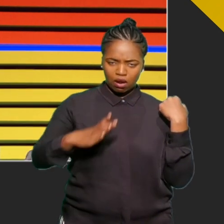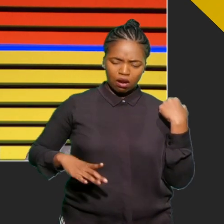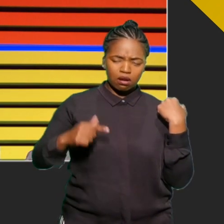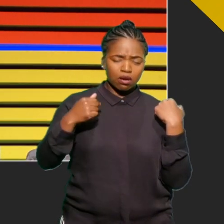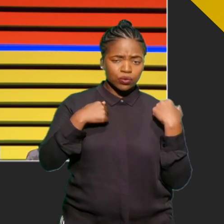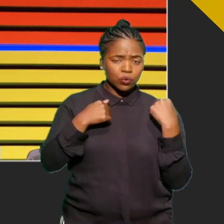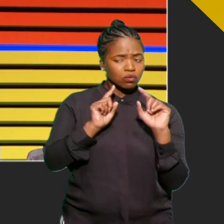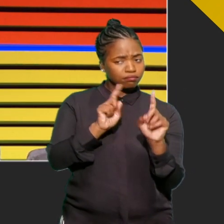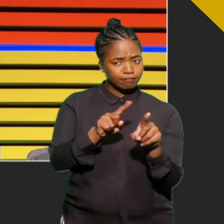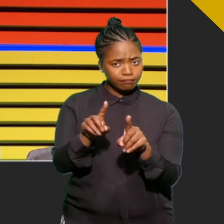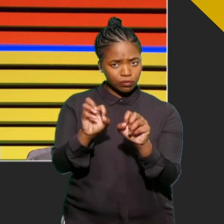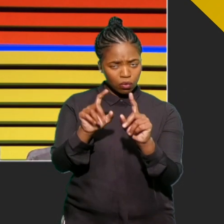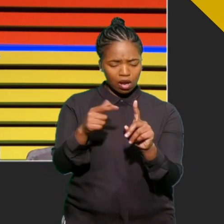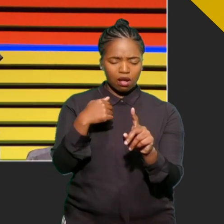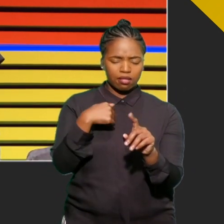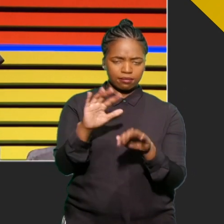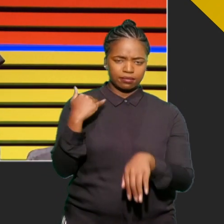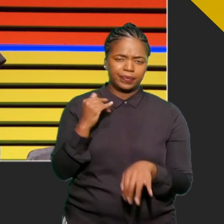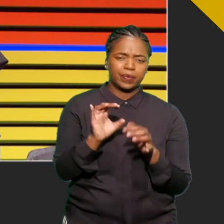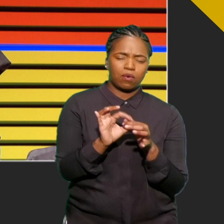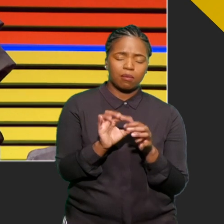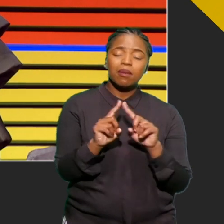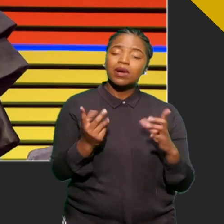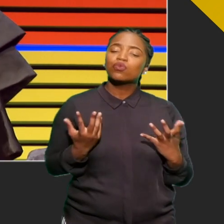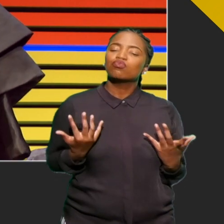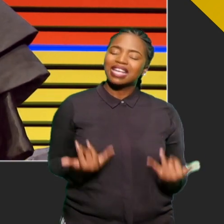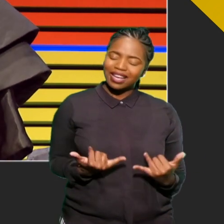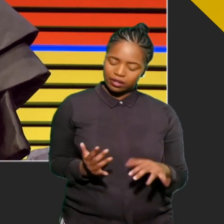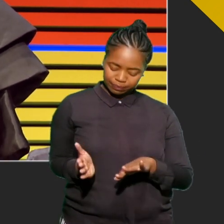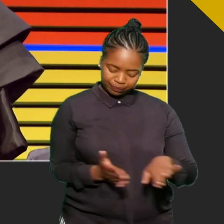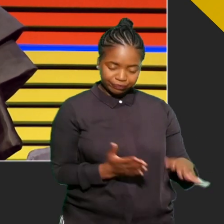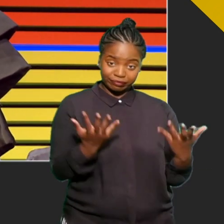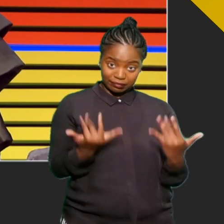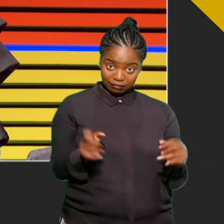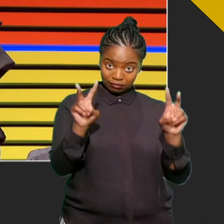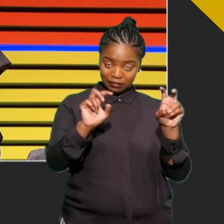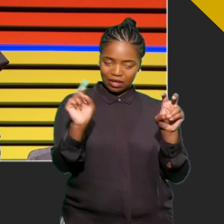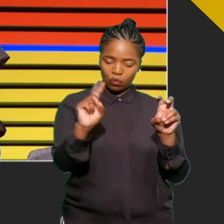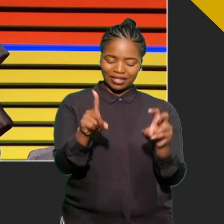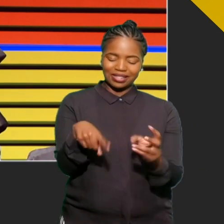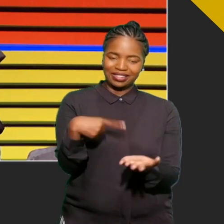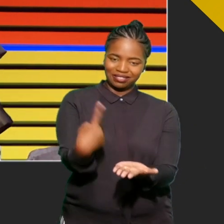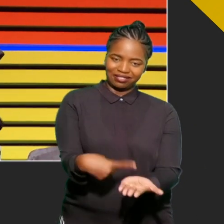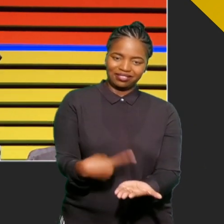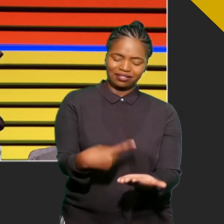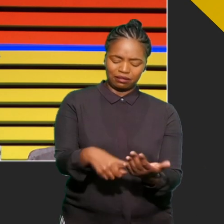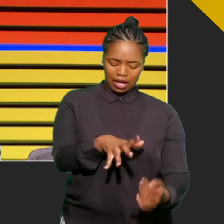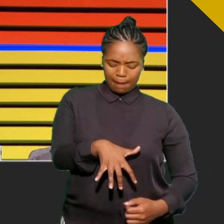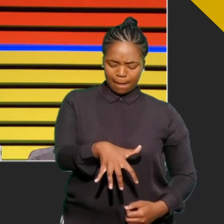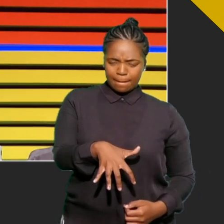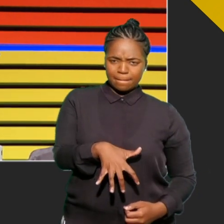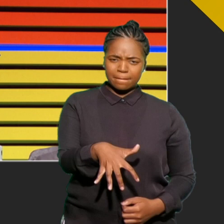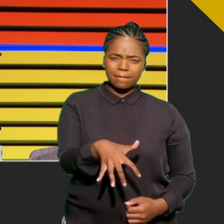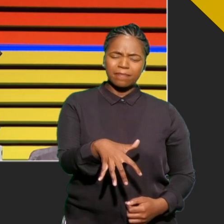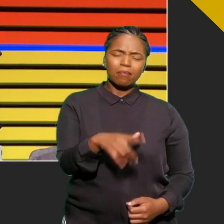we're saying good luck to them. But as Melody's already said, we're talking about teenage pregnancy. But le gone a re nyako e vlabla ka mogore jwa re ibolela every single day.